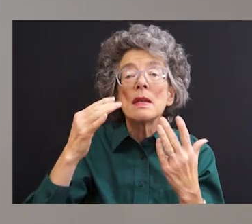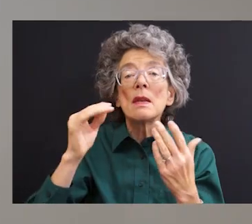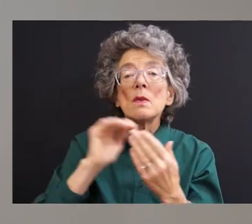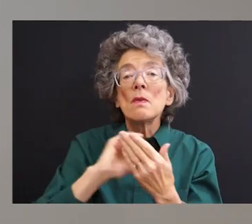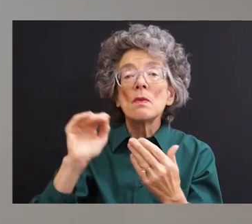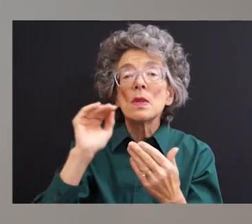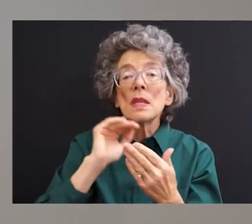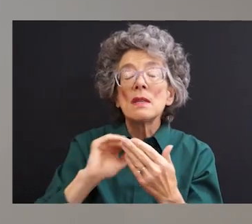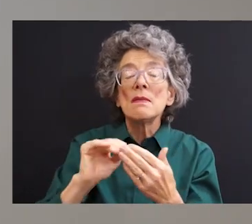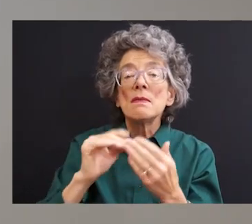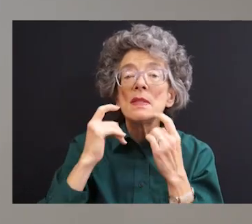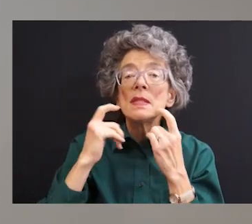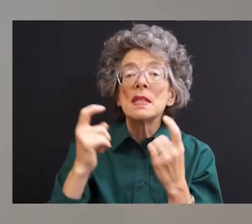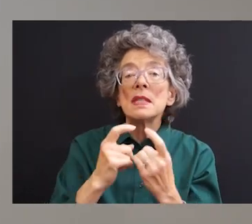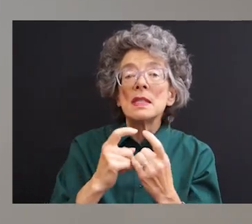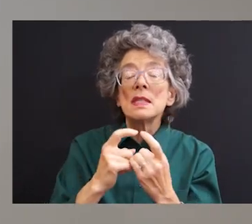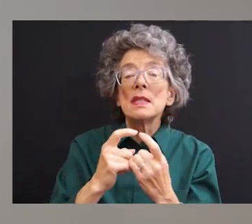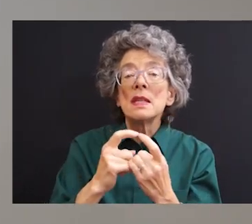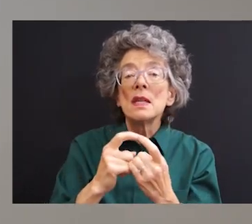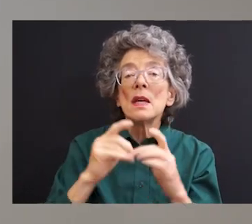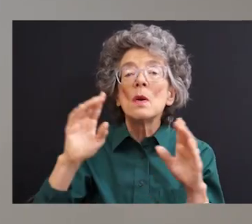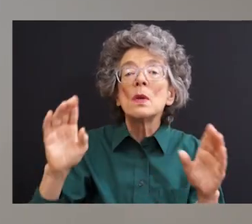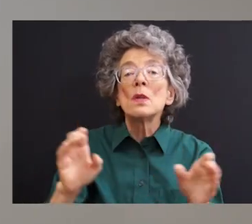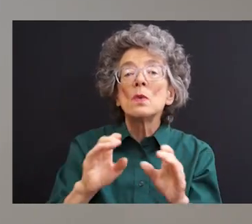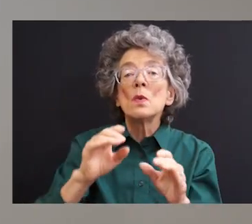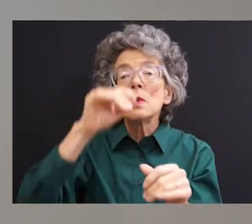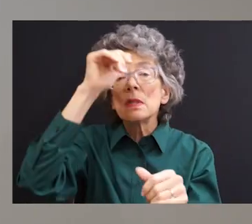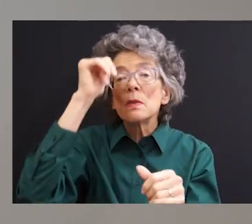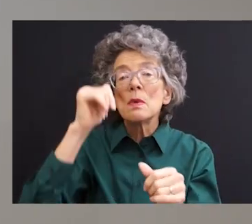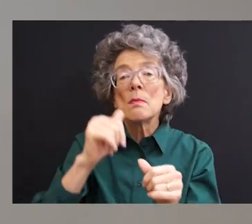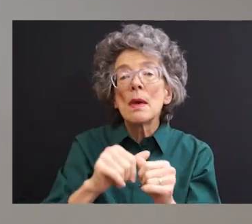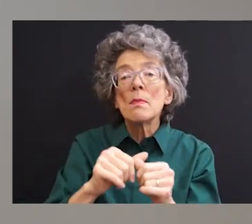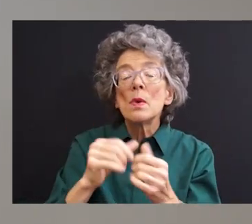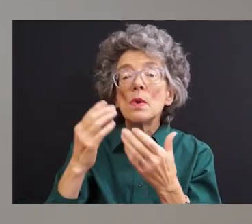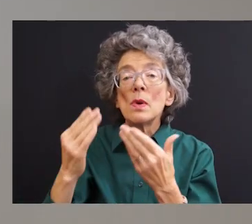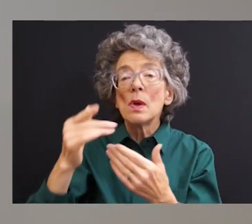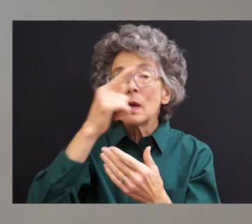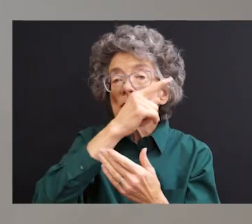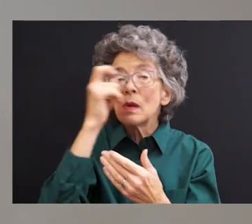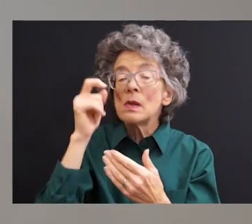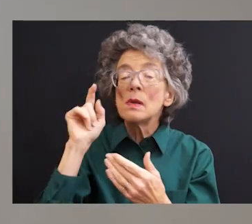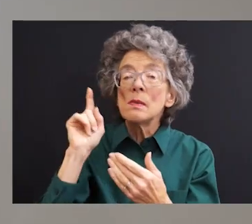the forgiveness of sins. Do this in memory of me."